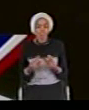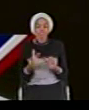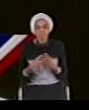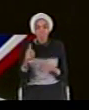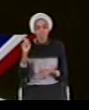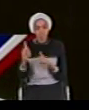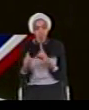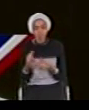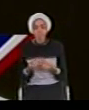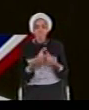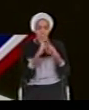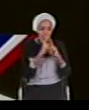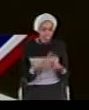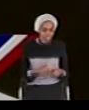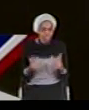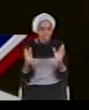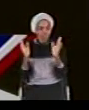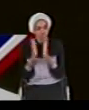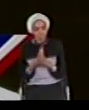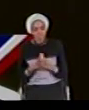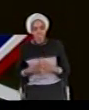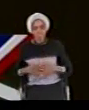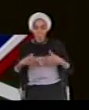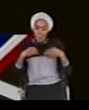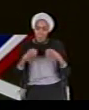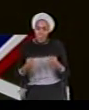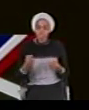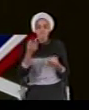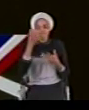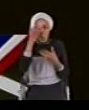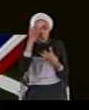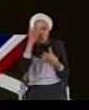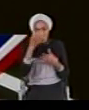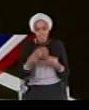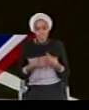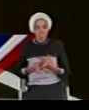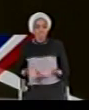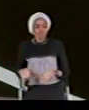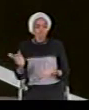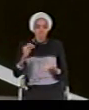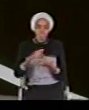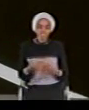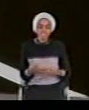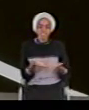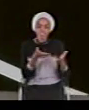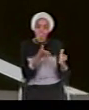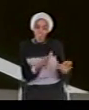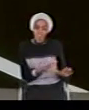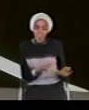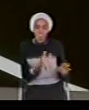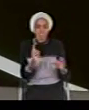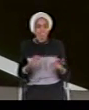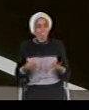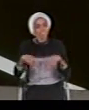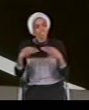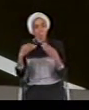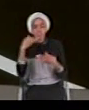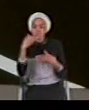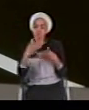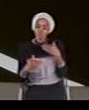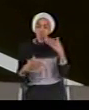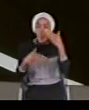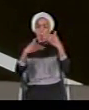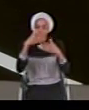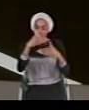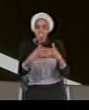He answers prayer. He heals the sick. He raises the dead. He gives progress.